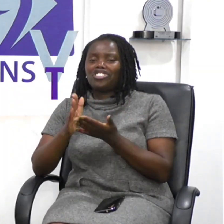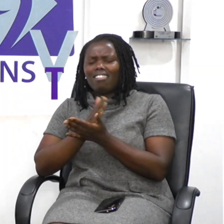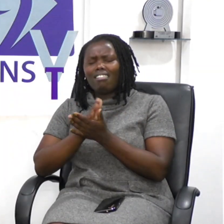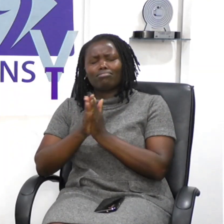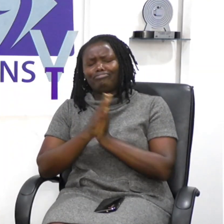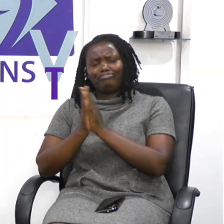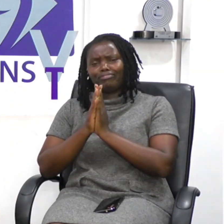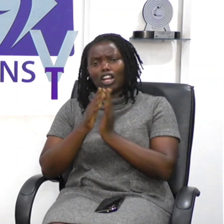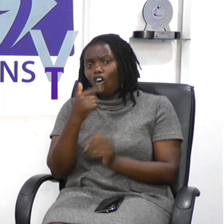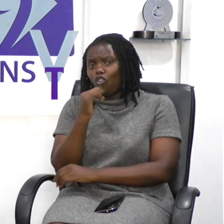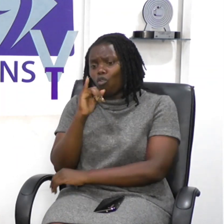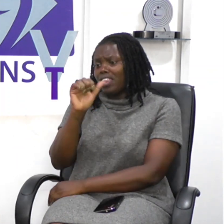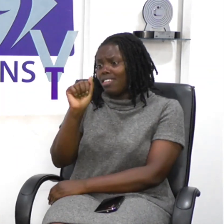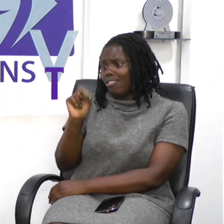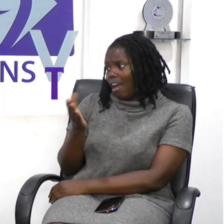Welcome back.